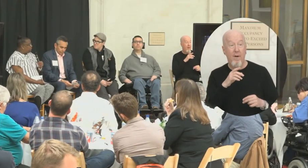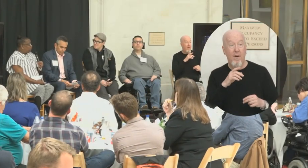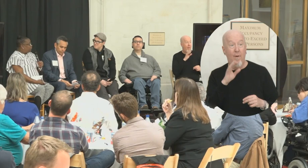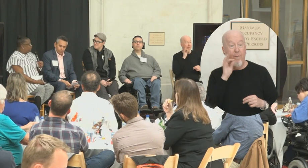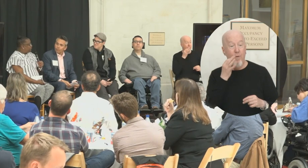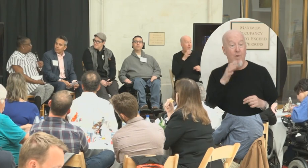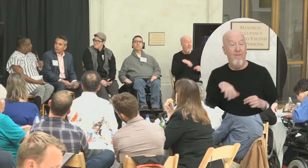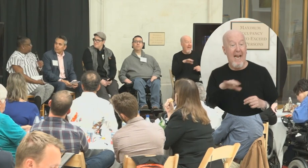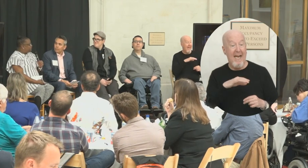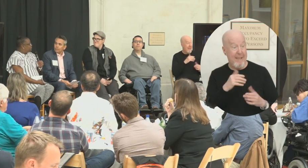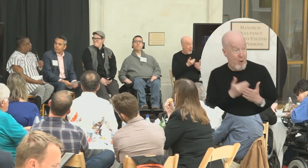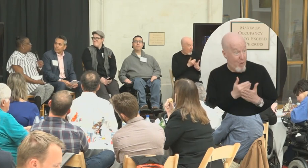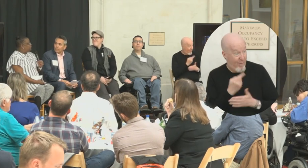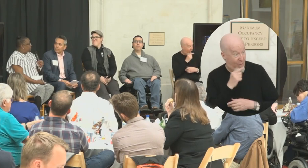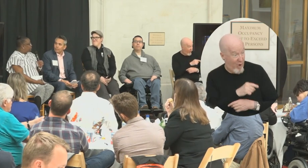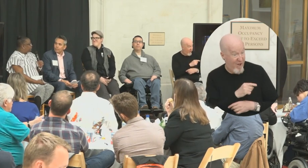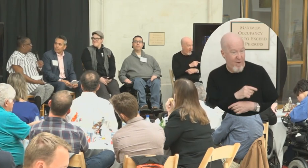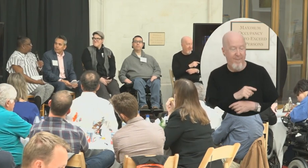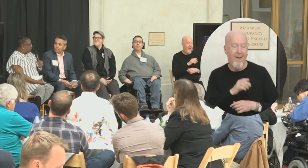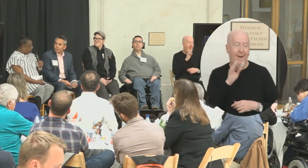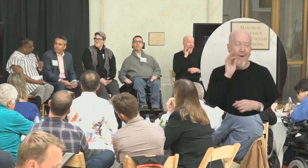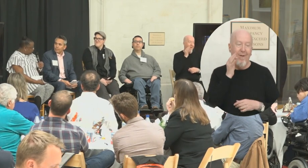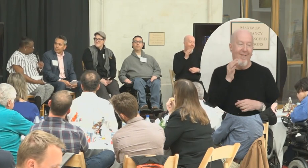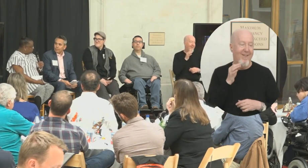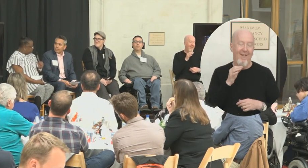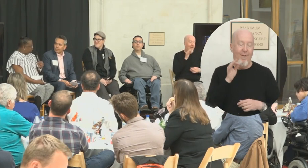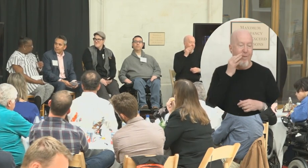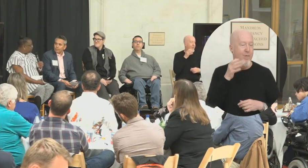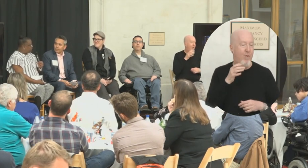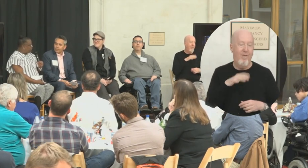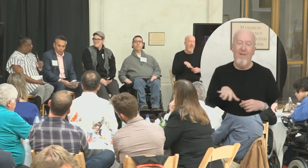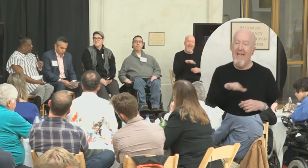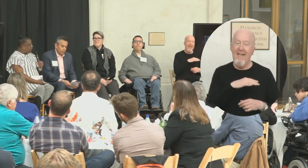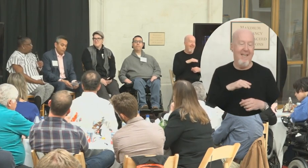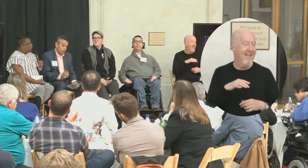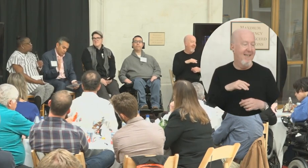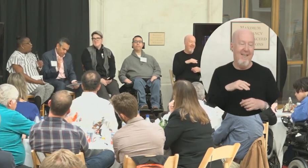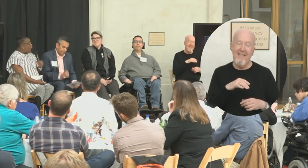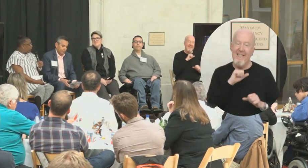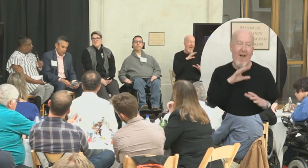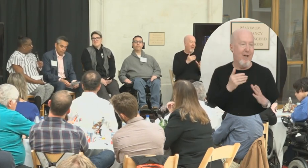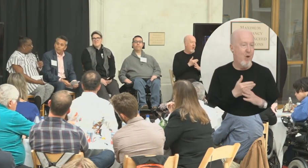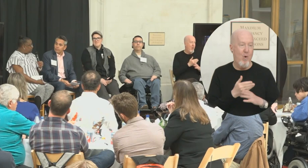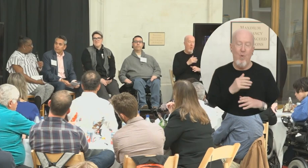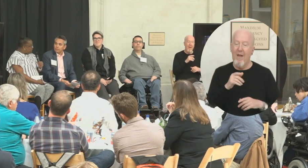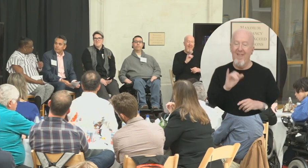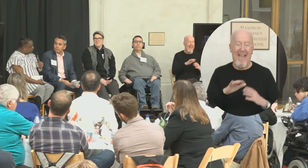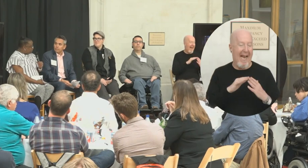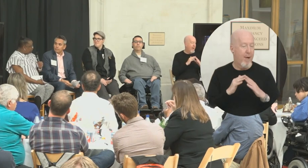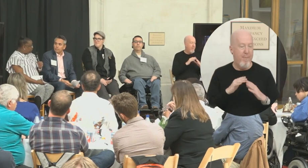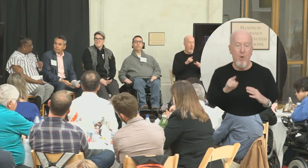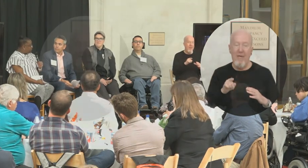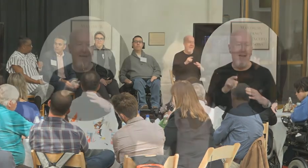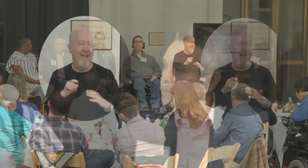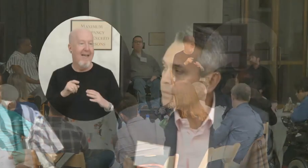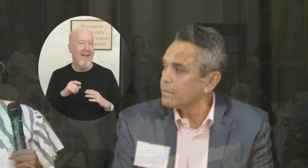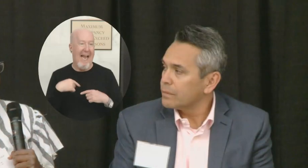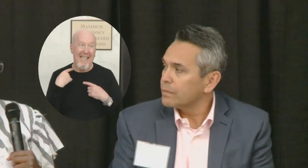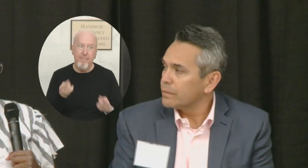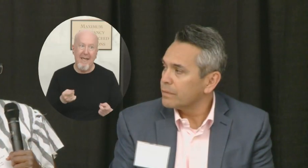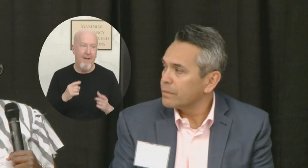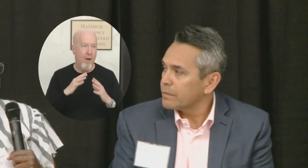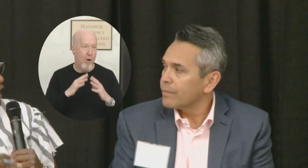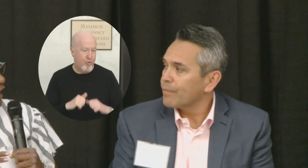you. Resiliency isn't new to the Fruitvale. You've been a resilient community. Talking it and messaging